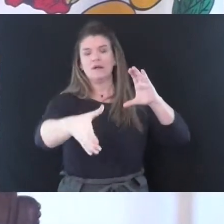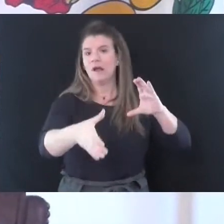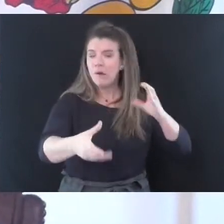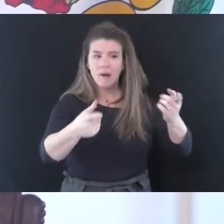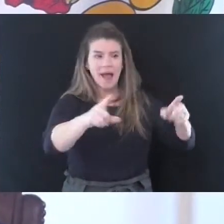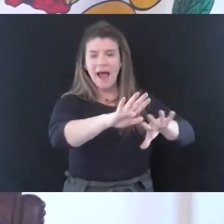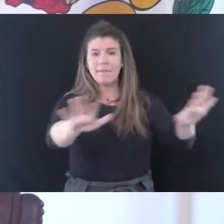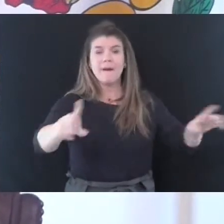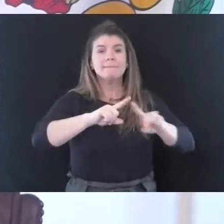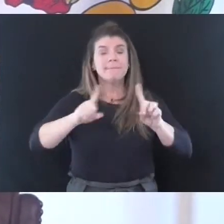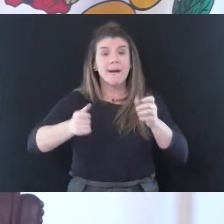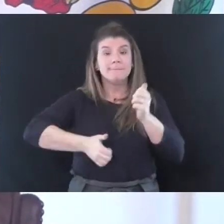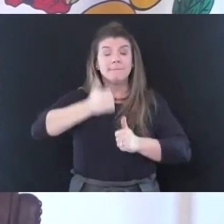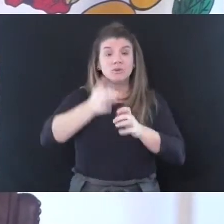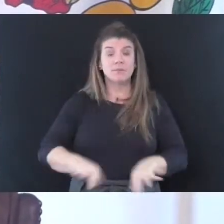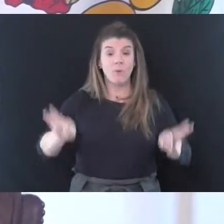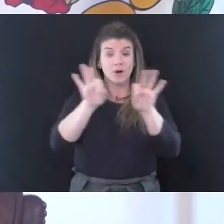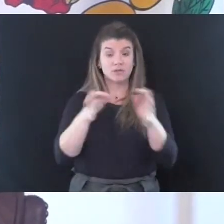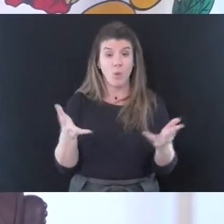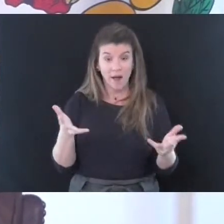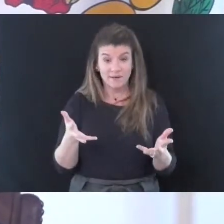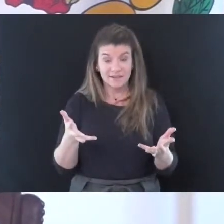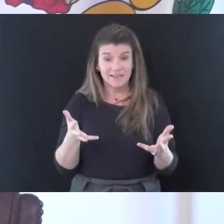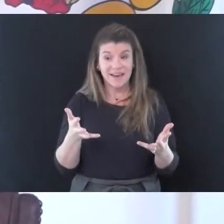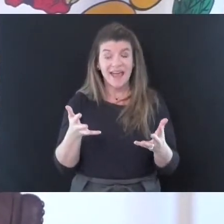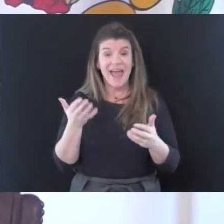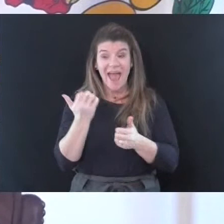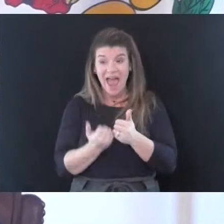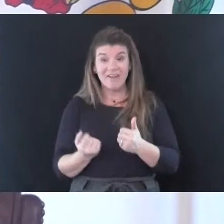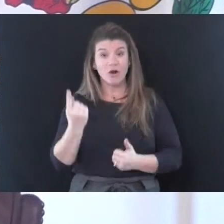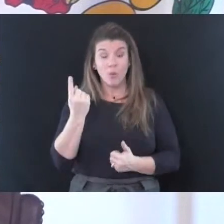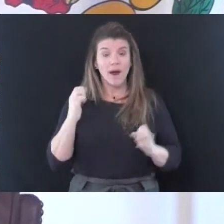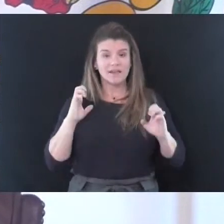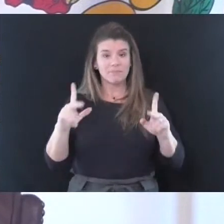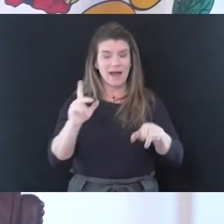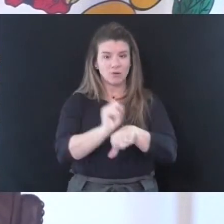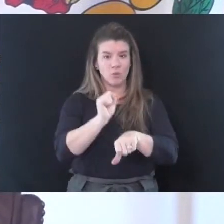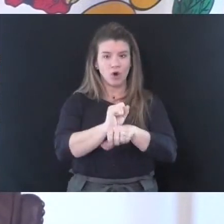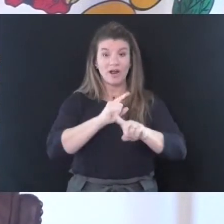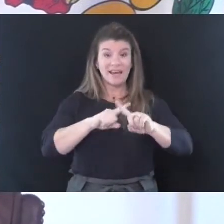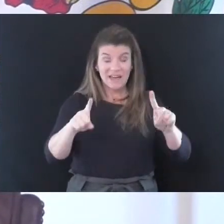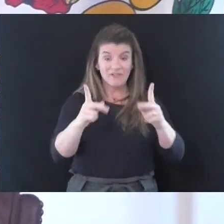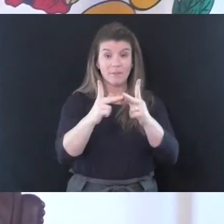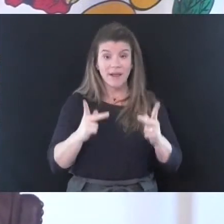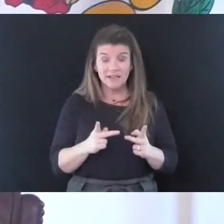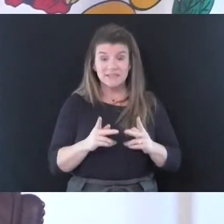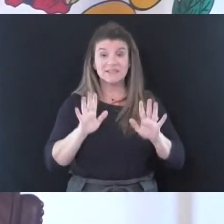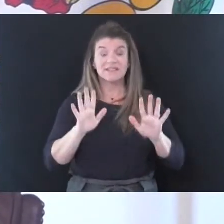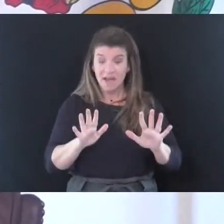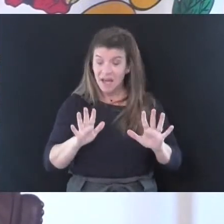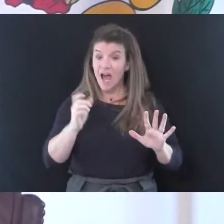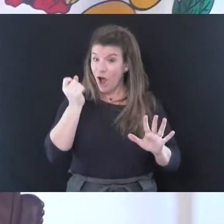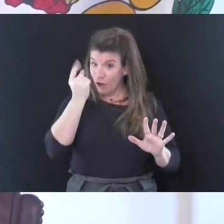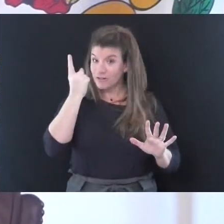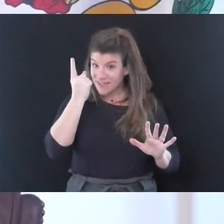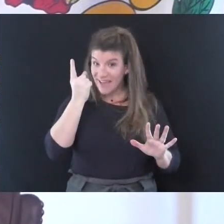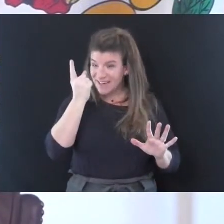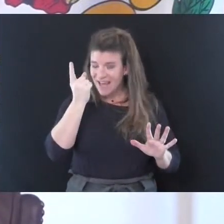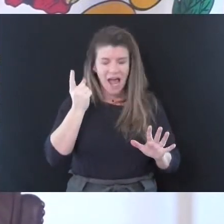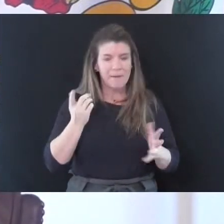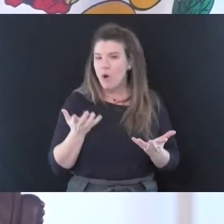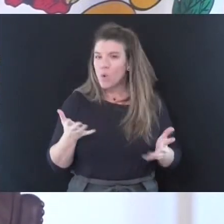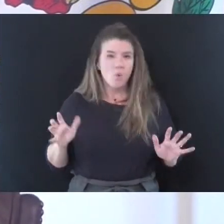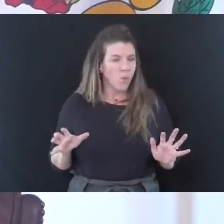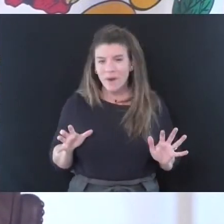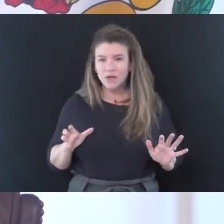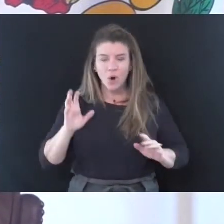bottom line is just this, everybody is back to work in lots of different places. However, we don't want